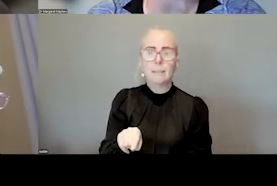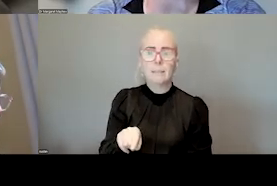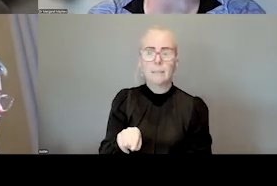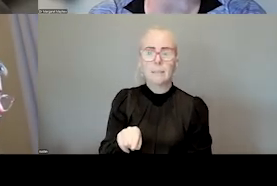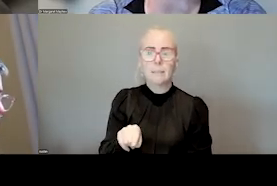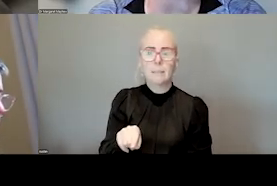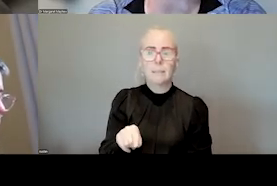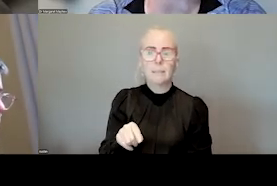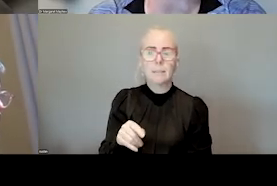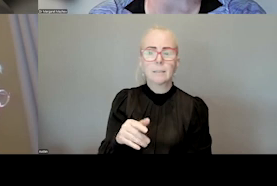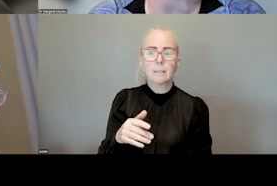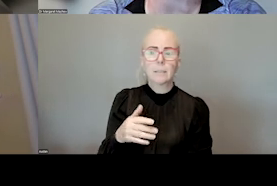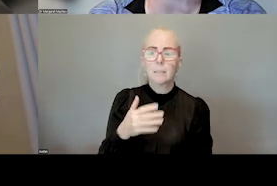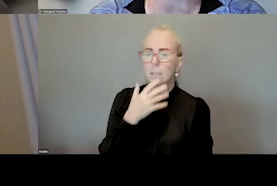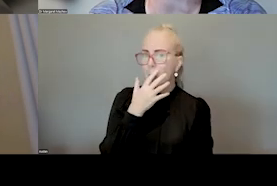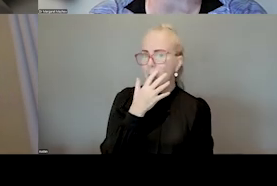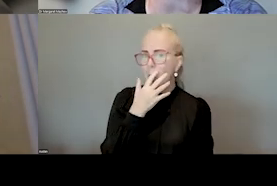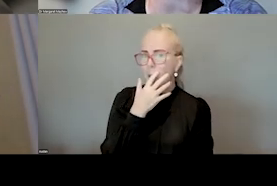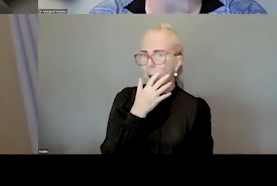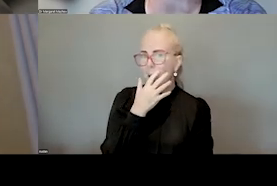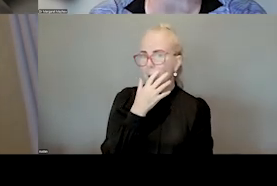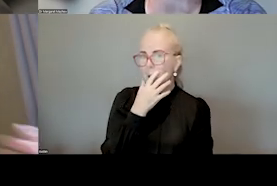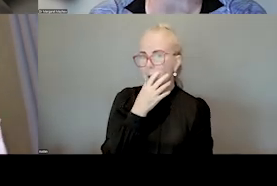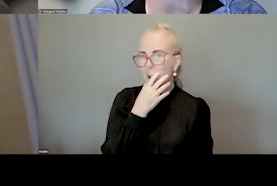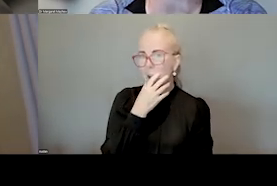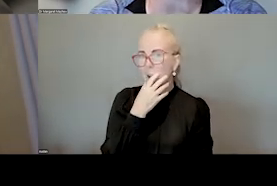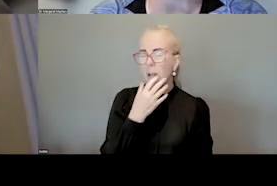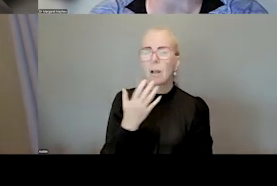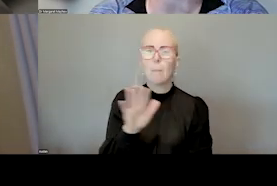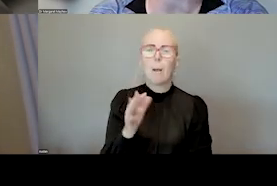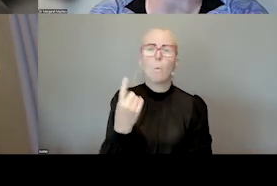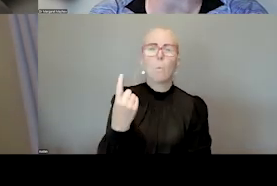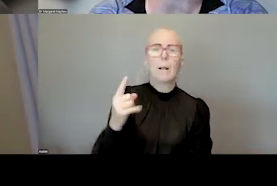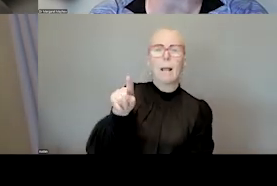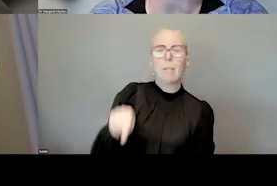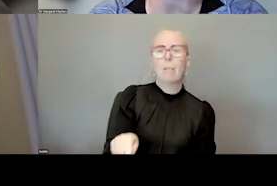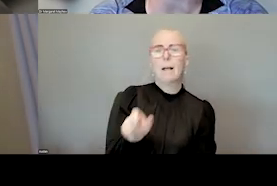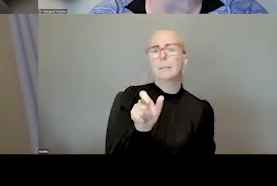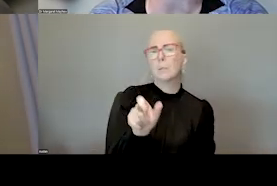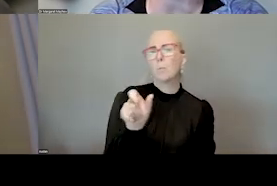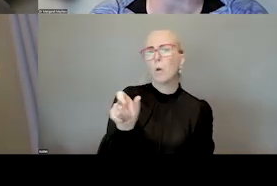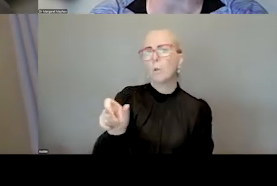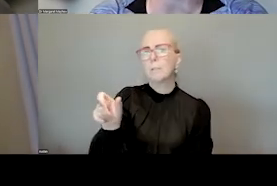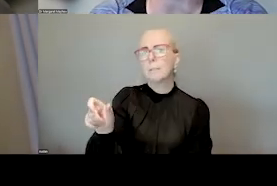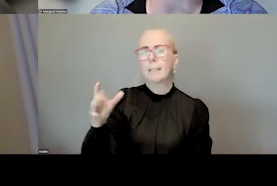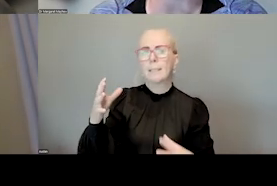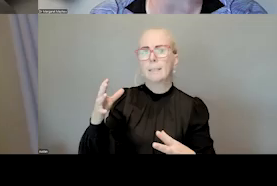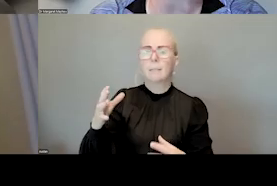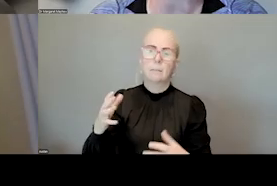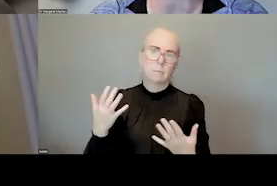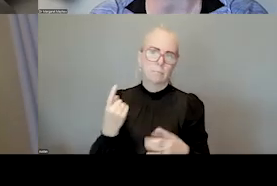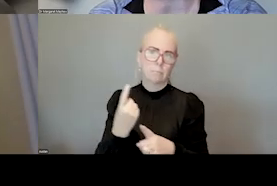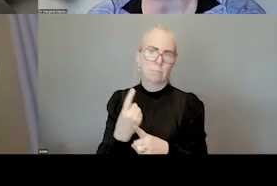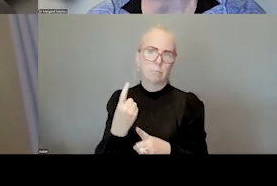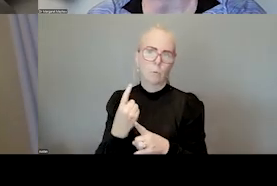less, which I have this up. I make it about 1,000 words, give or take a couple Yes. of hundred, Between, yeah, 800